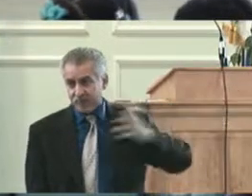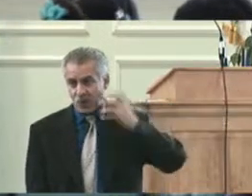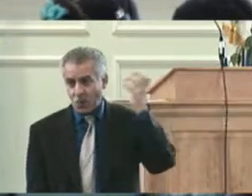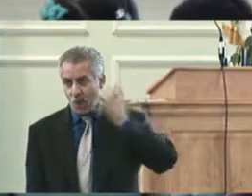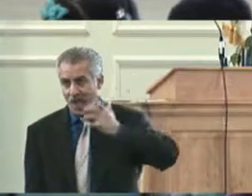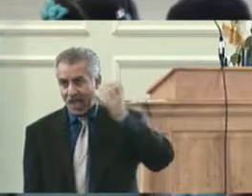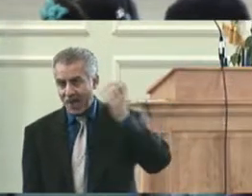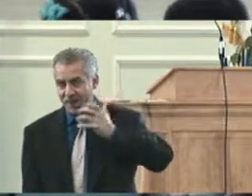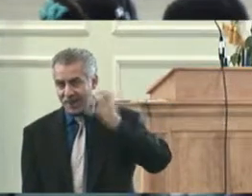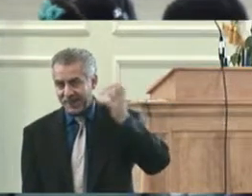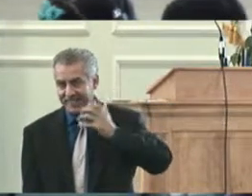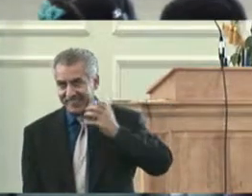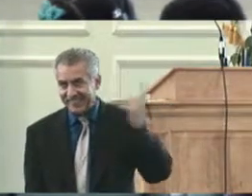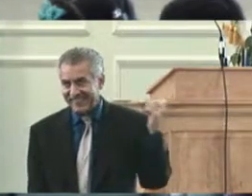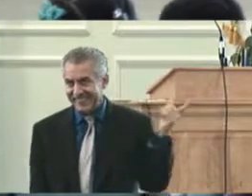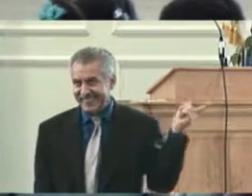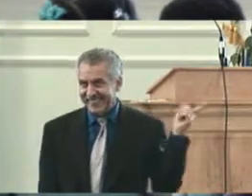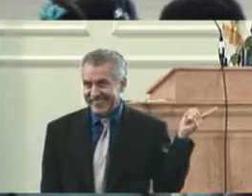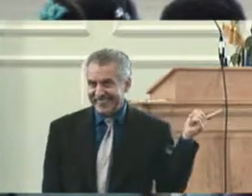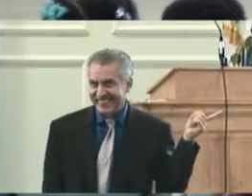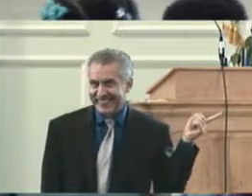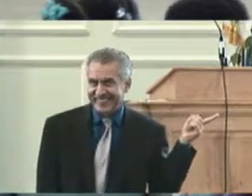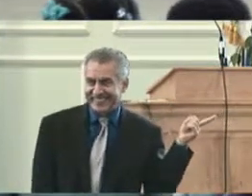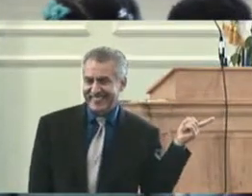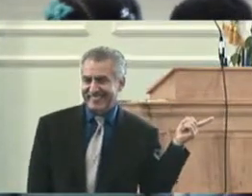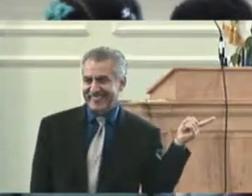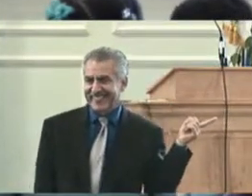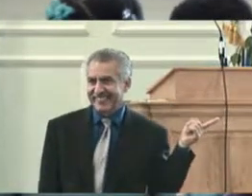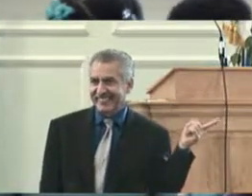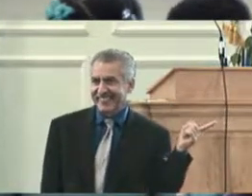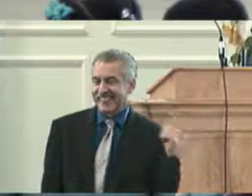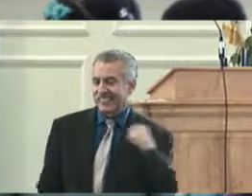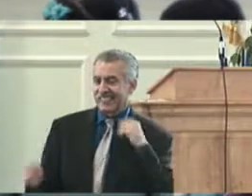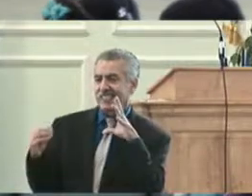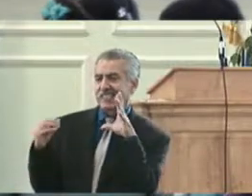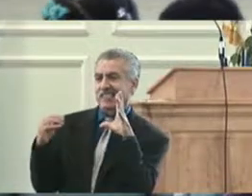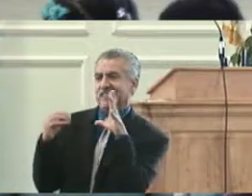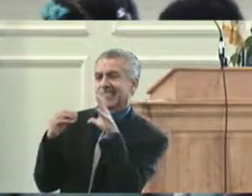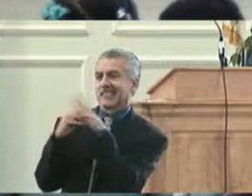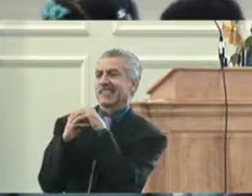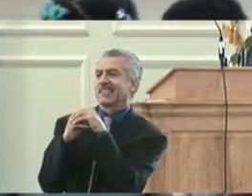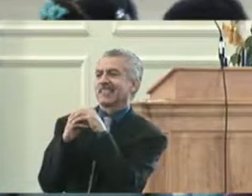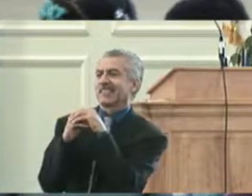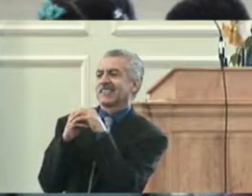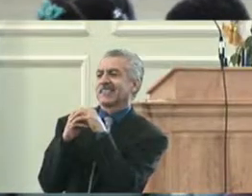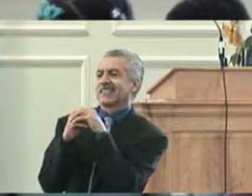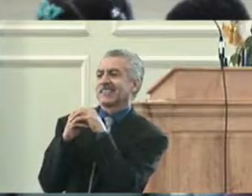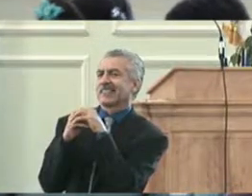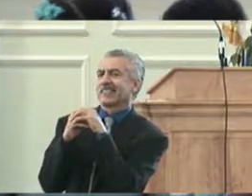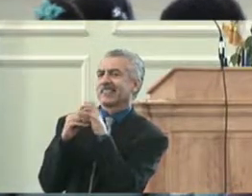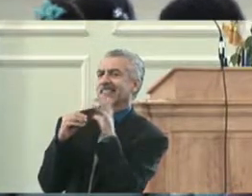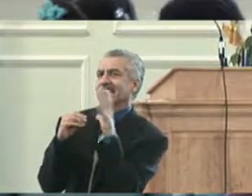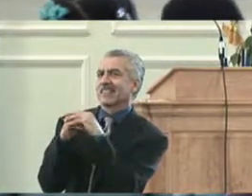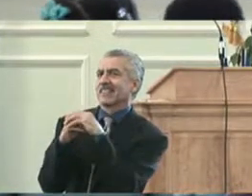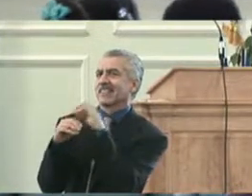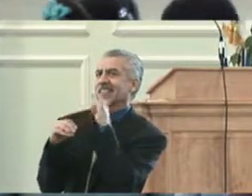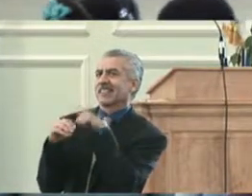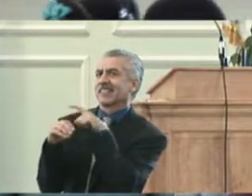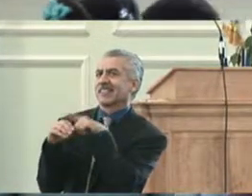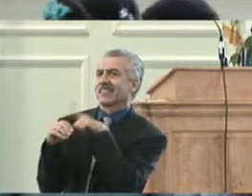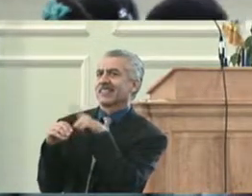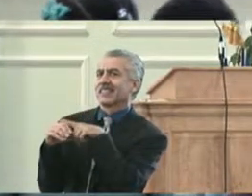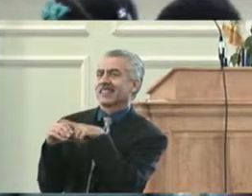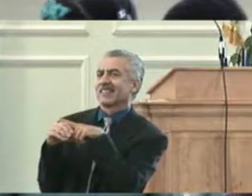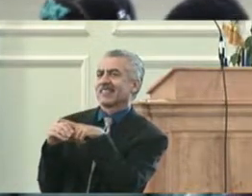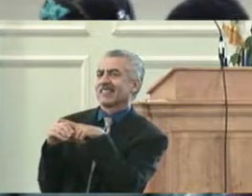wow. I've never seen a picture of an amoeba eating. Do you know what that is? That is eating?